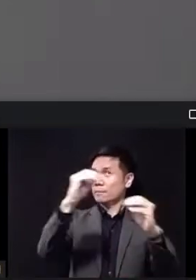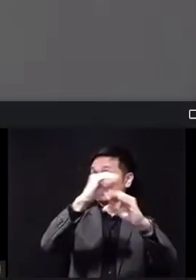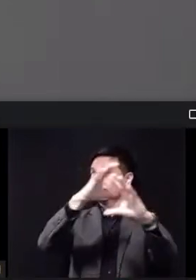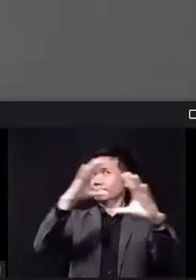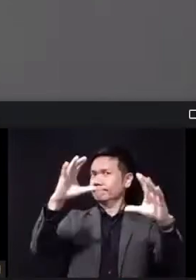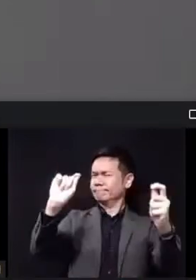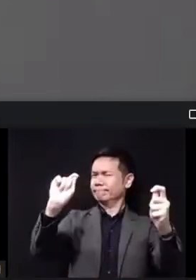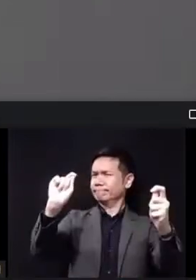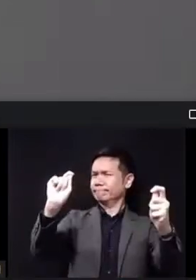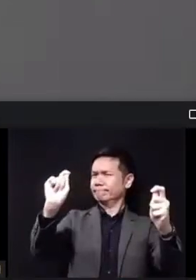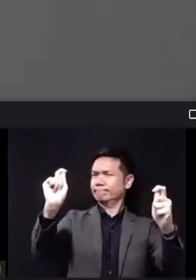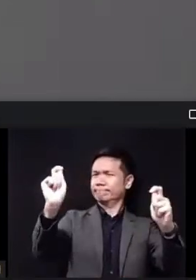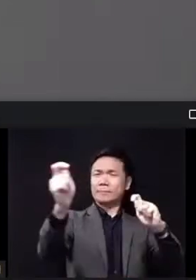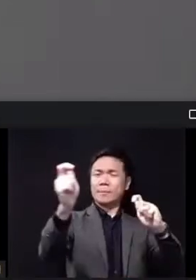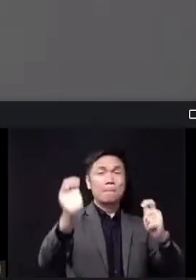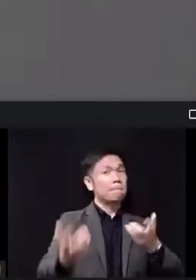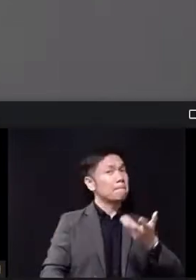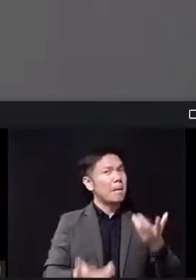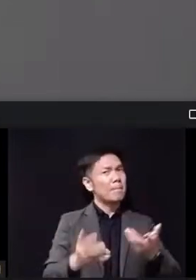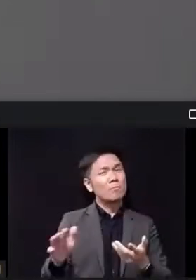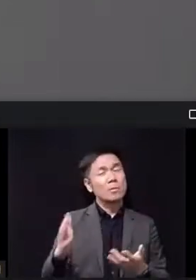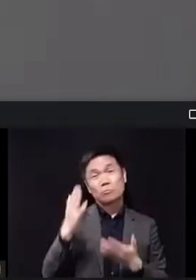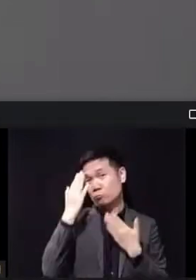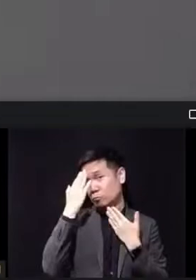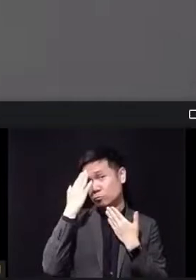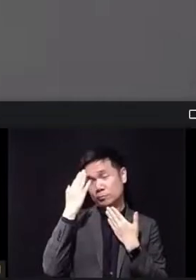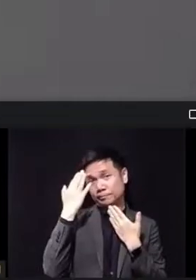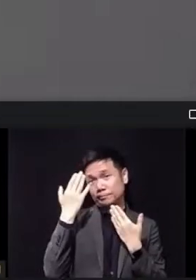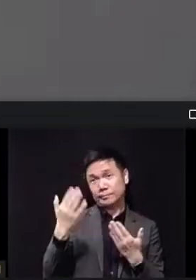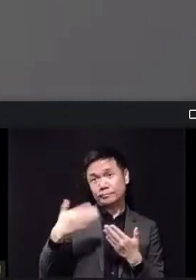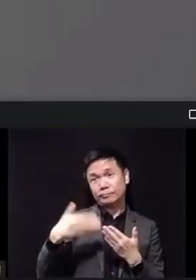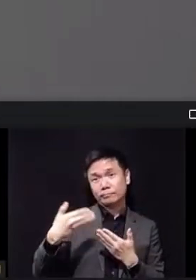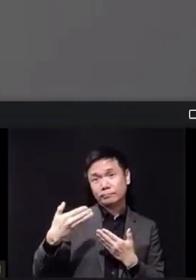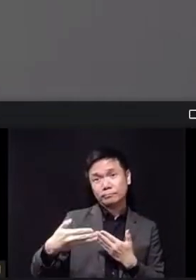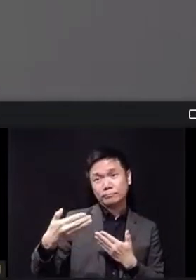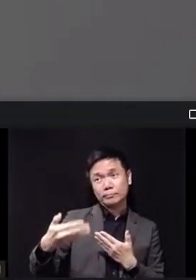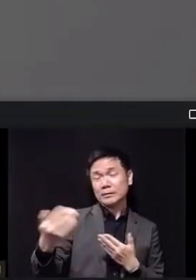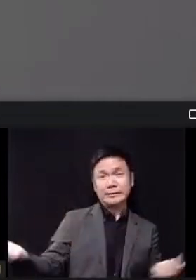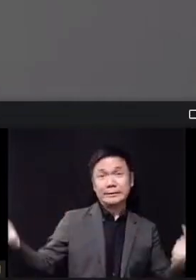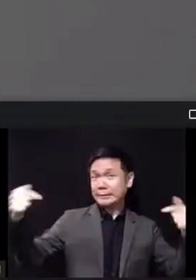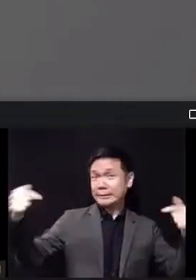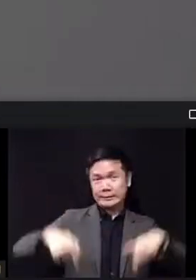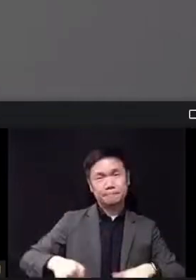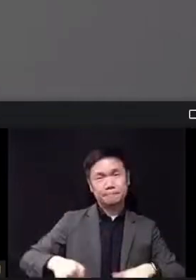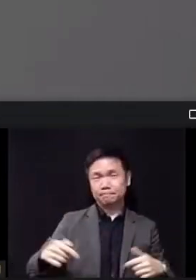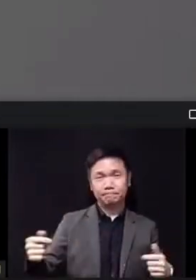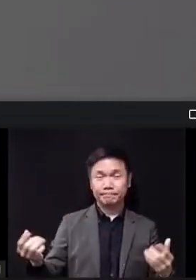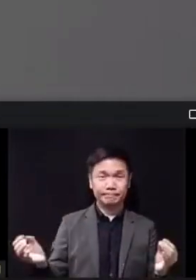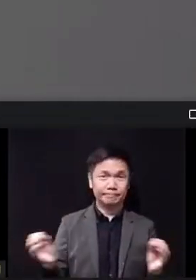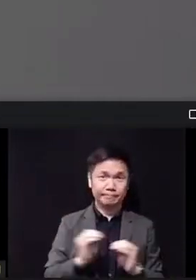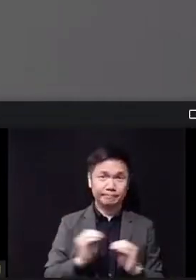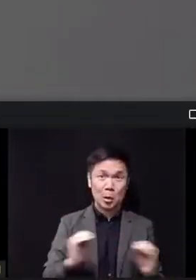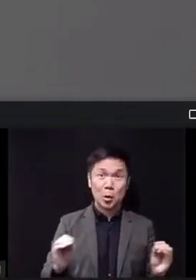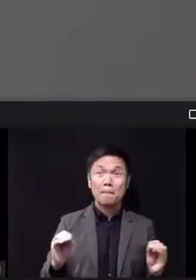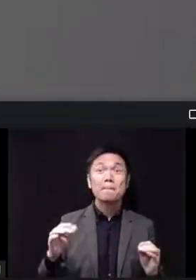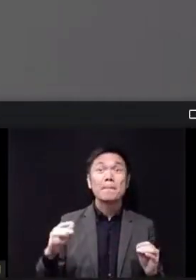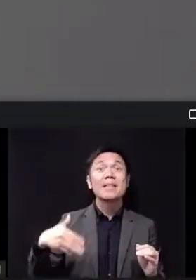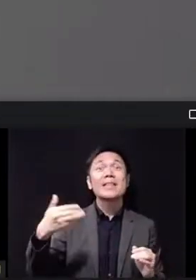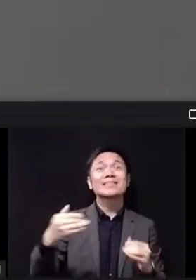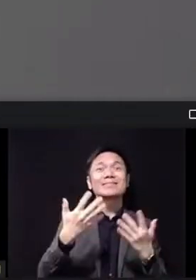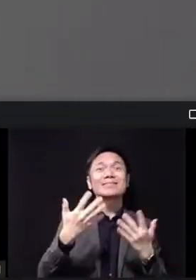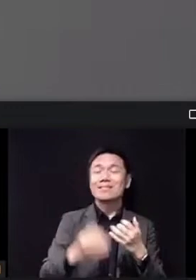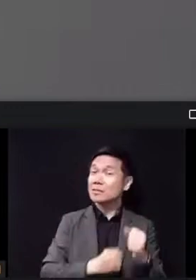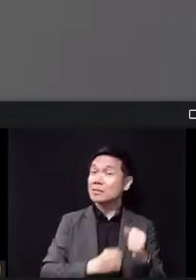though some of us may not have the privilege to be here to address this gathering when you convene again in 10